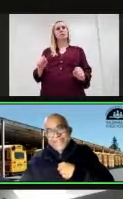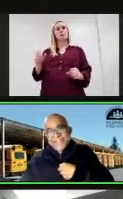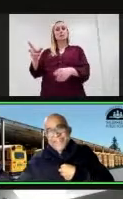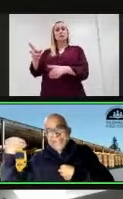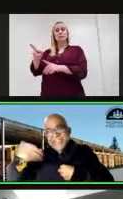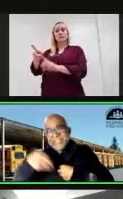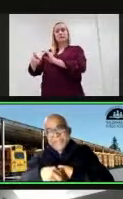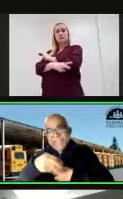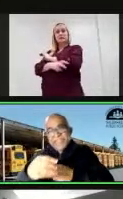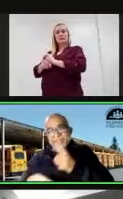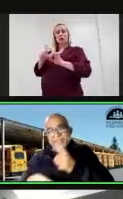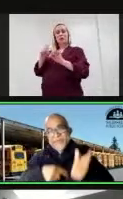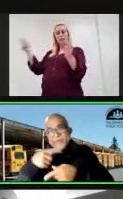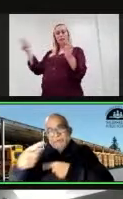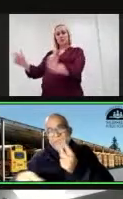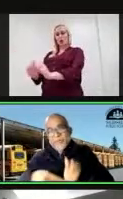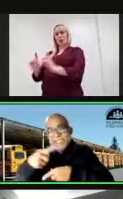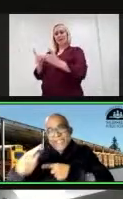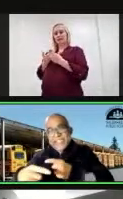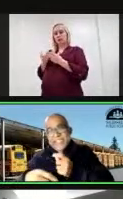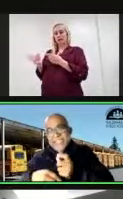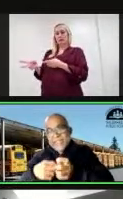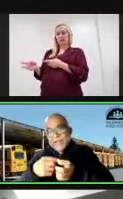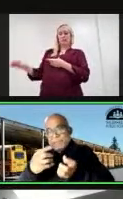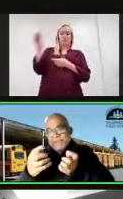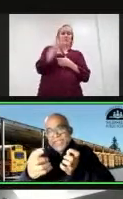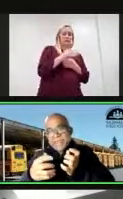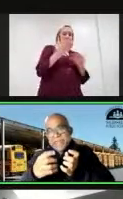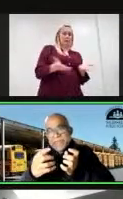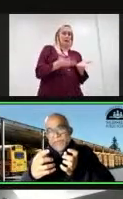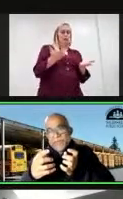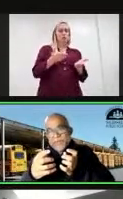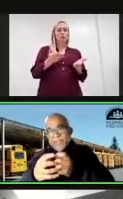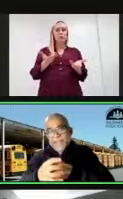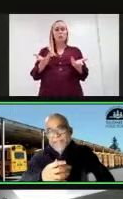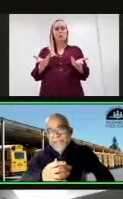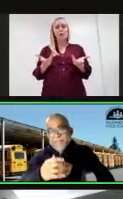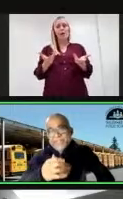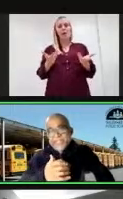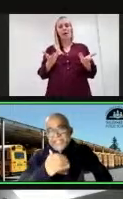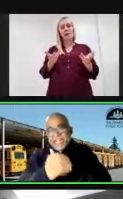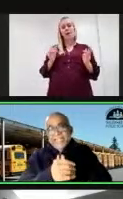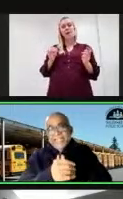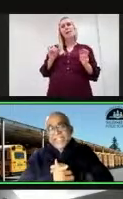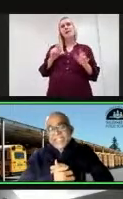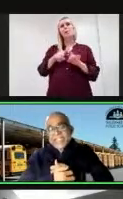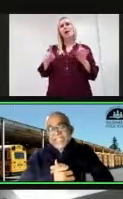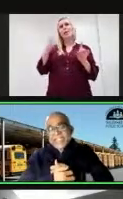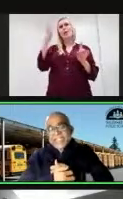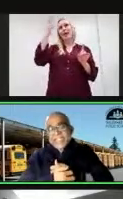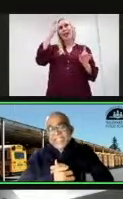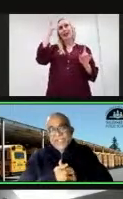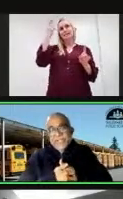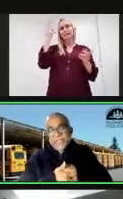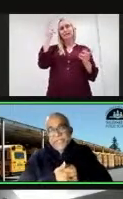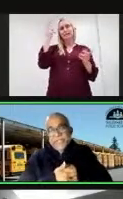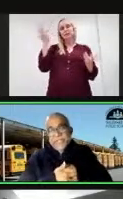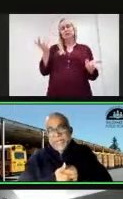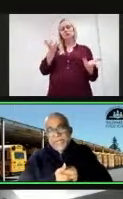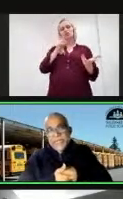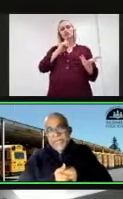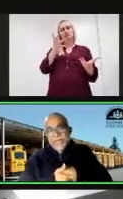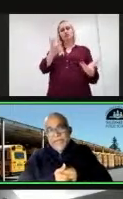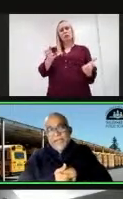Oregon and bring them here or do all those things. That's like raw Peter, pay Paul. But the reality is we really want to